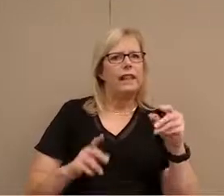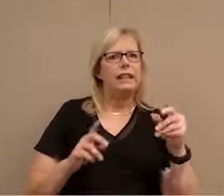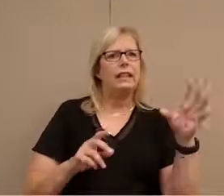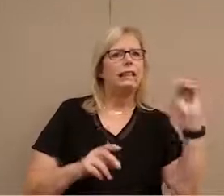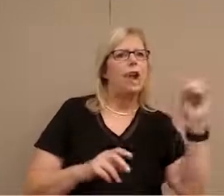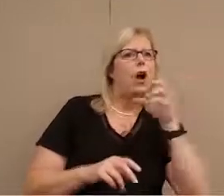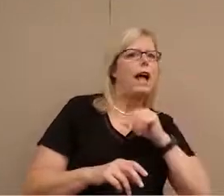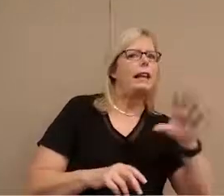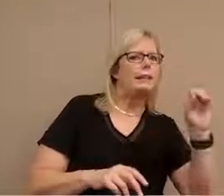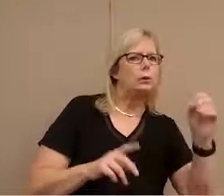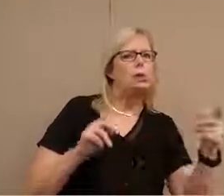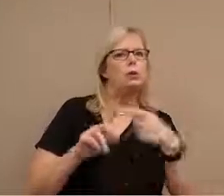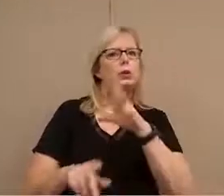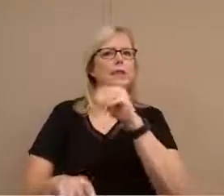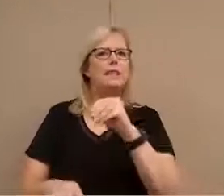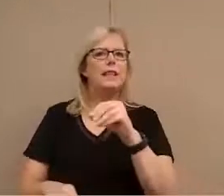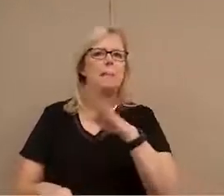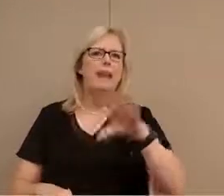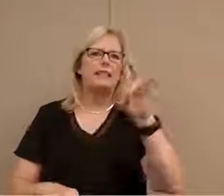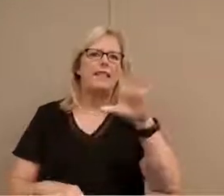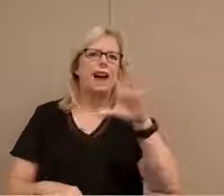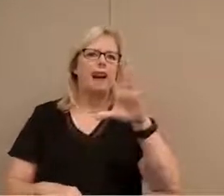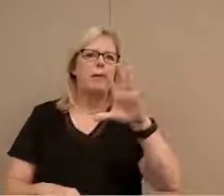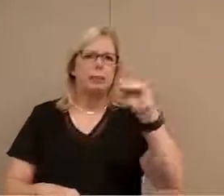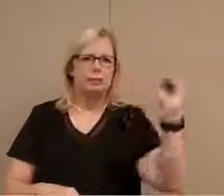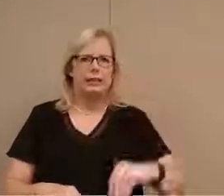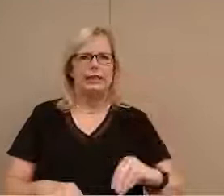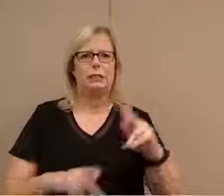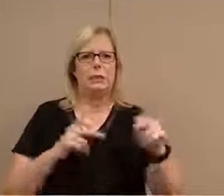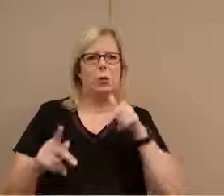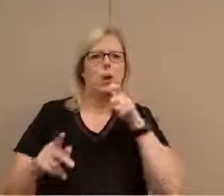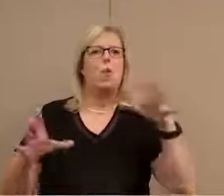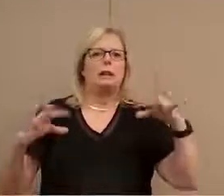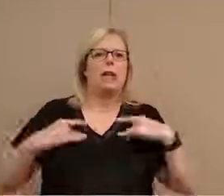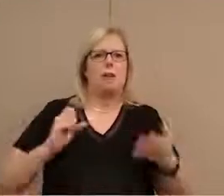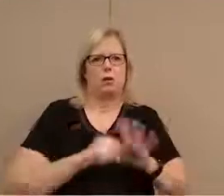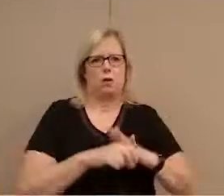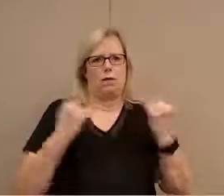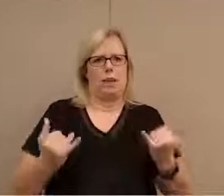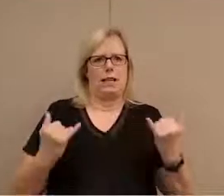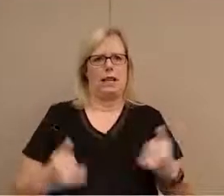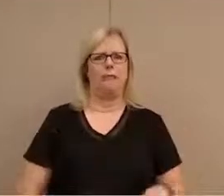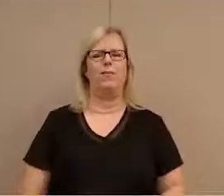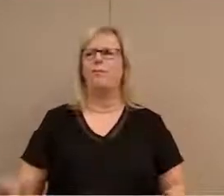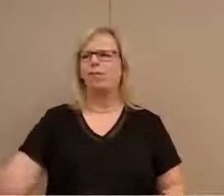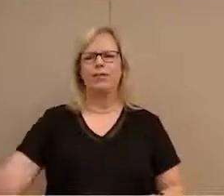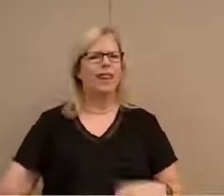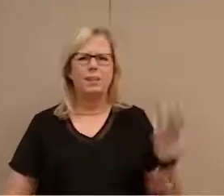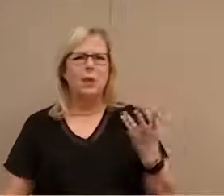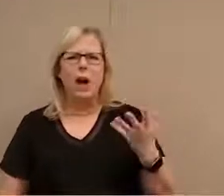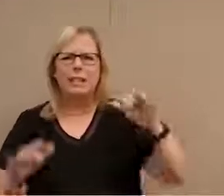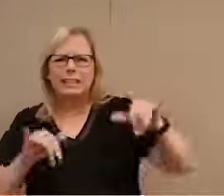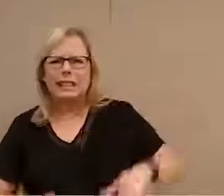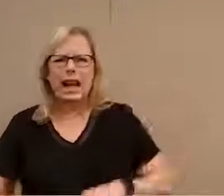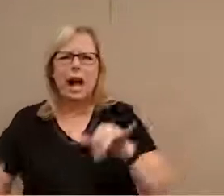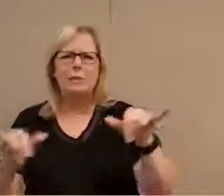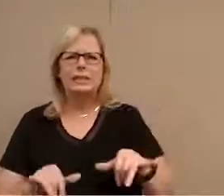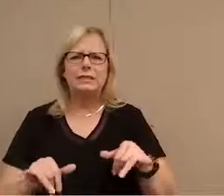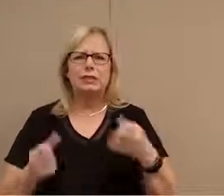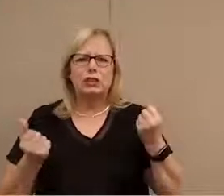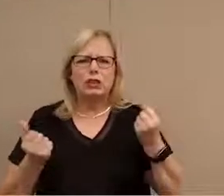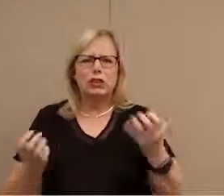of the cases that is positive in the second quarter. So what is the common